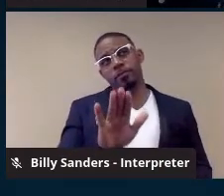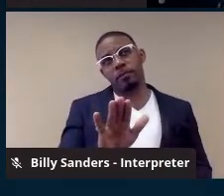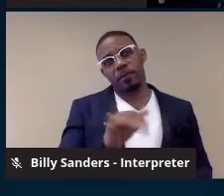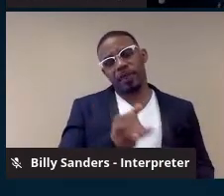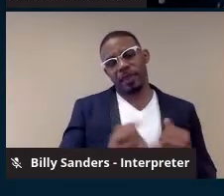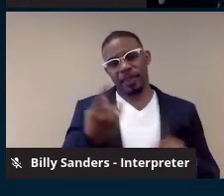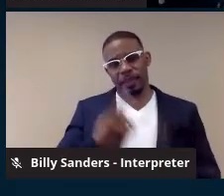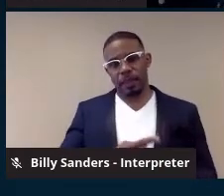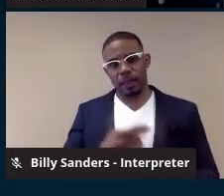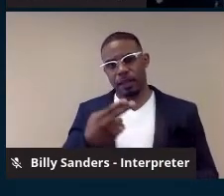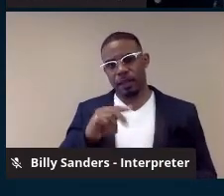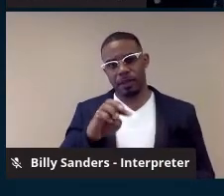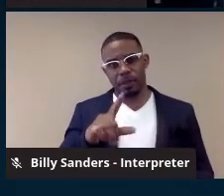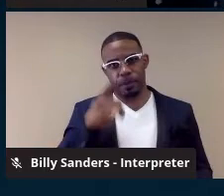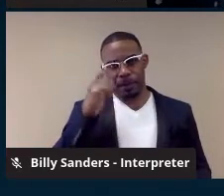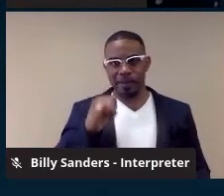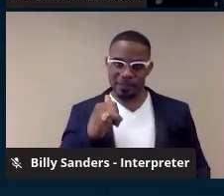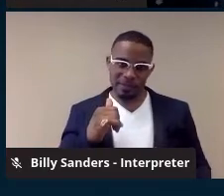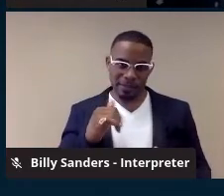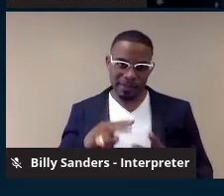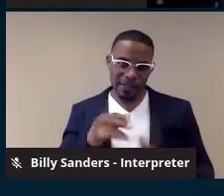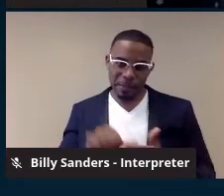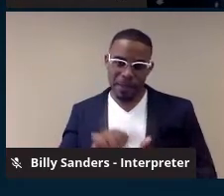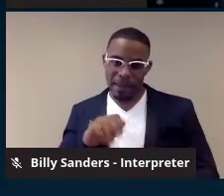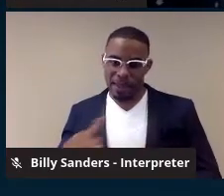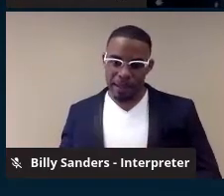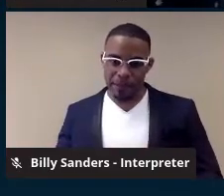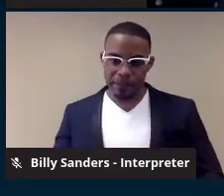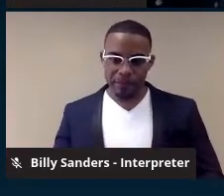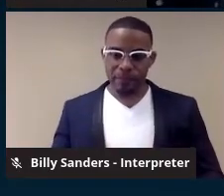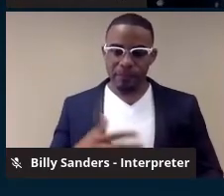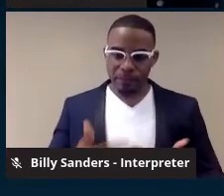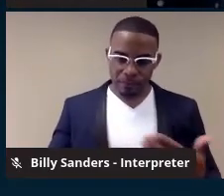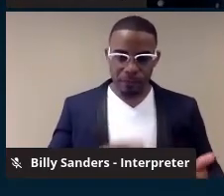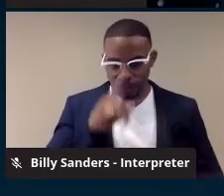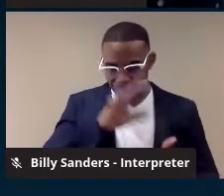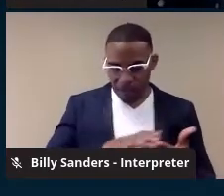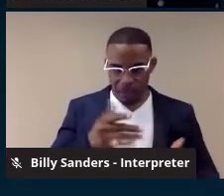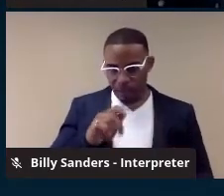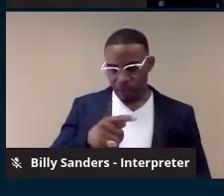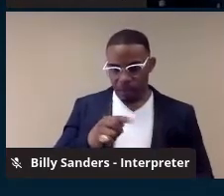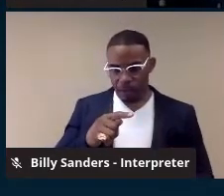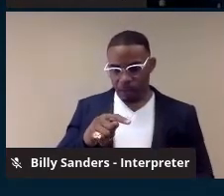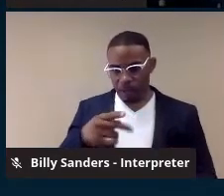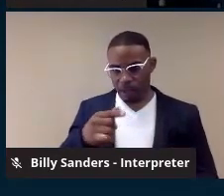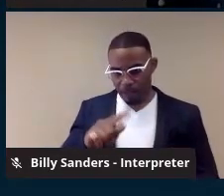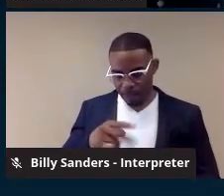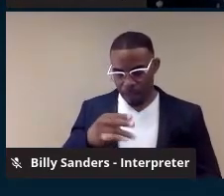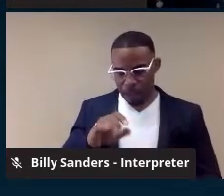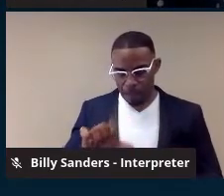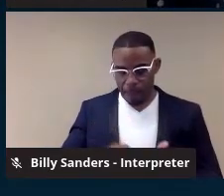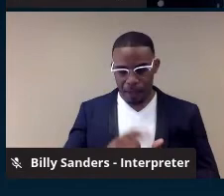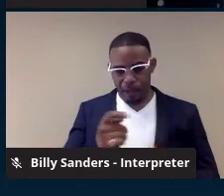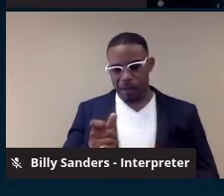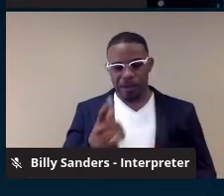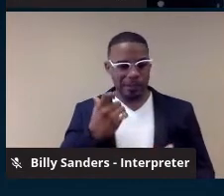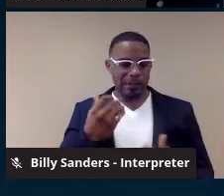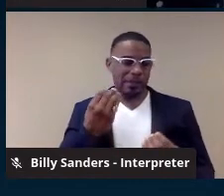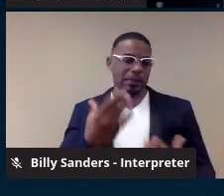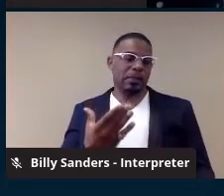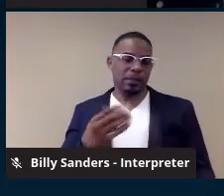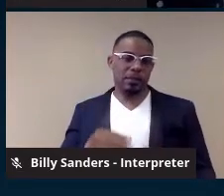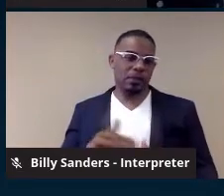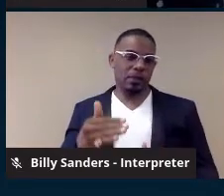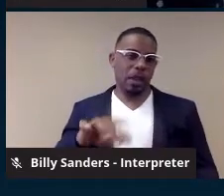index HTML. Because it's a single page app, it kind of confuses GitHub pages a little bit, just to let it know how the